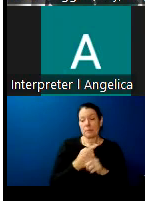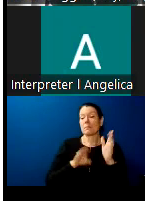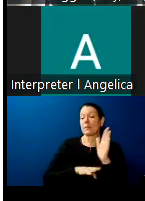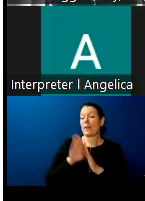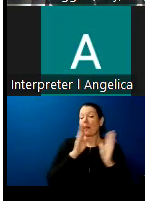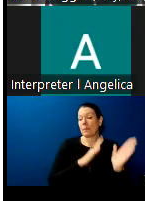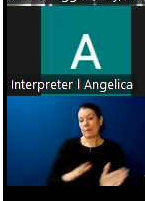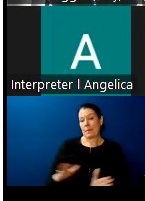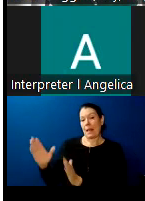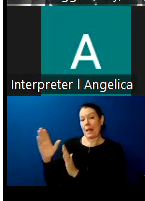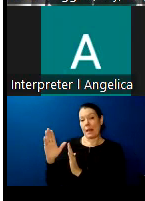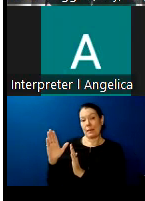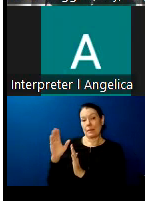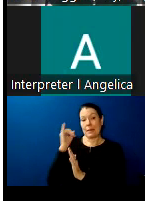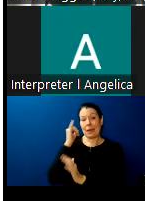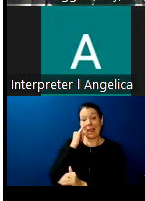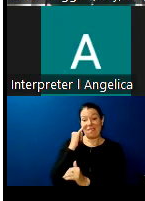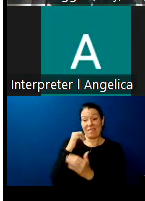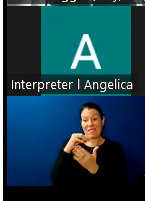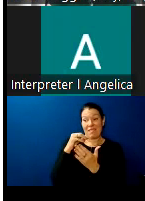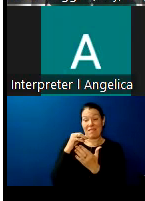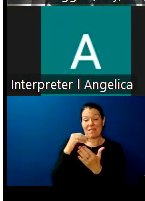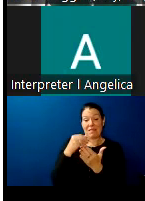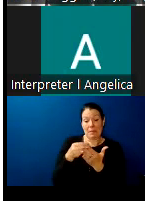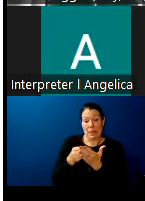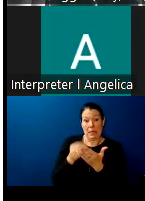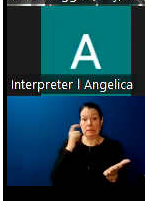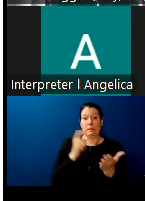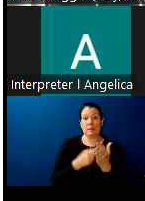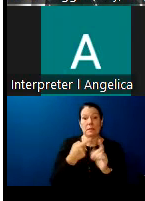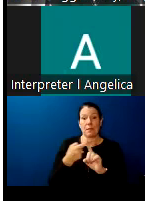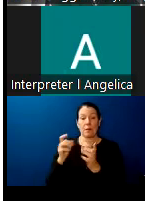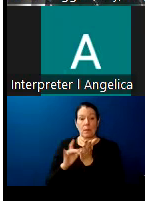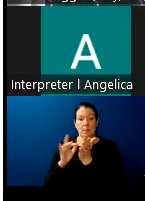plan if there's a risk that the savings may be discovered by the abusive party.